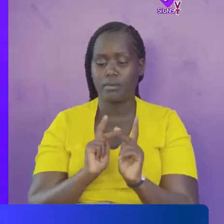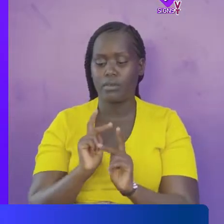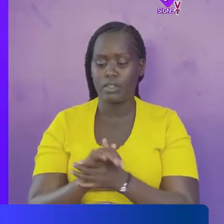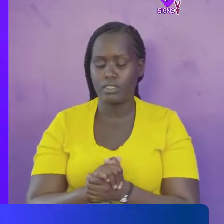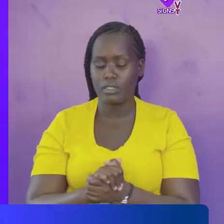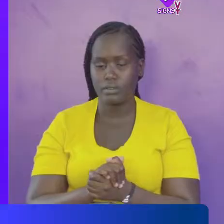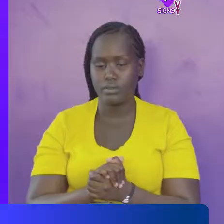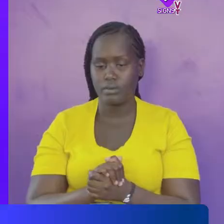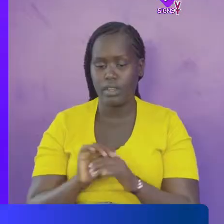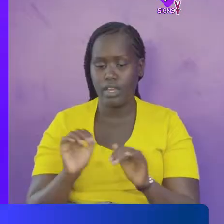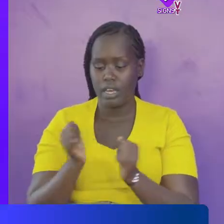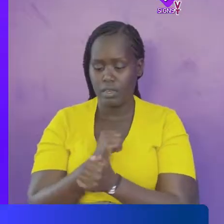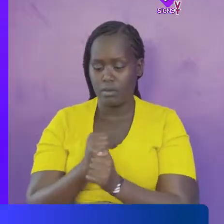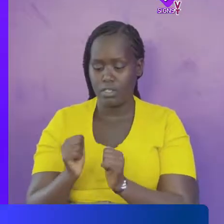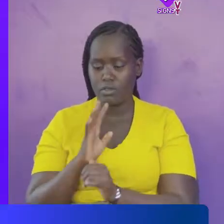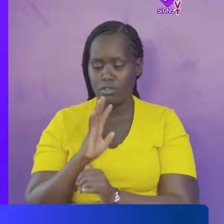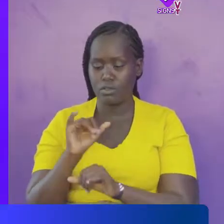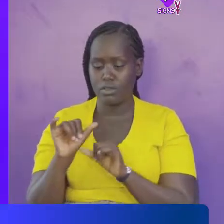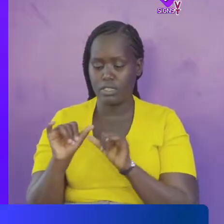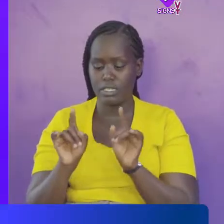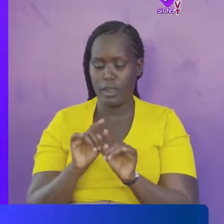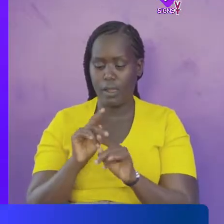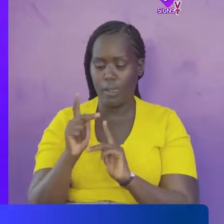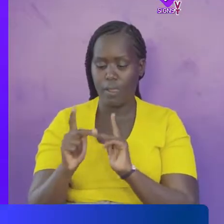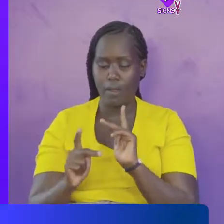we cannot talk of progress. Just like the UN says,